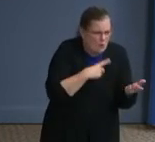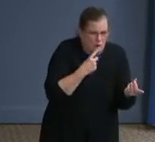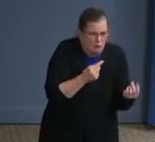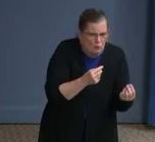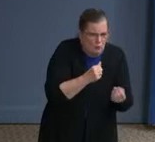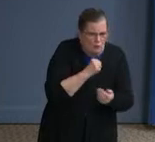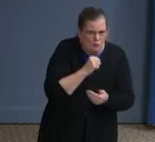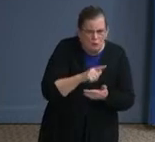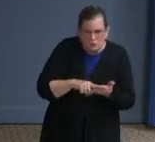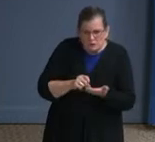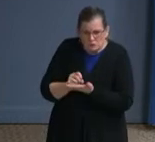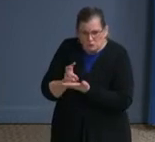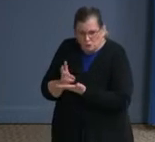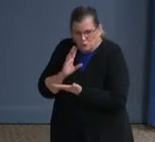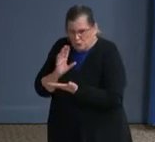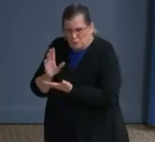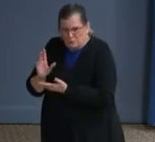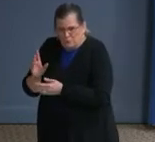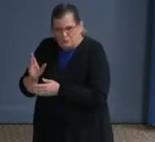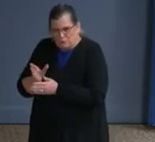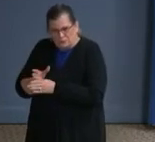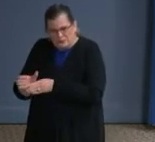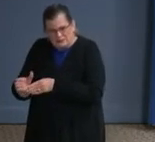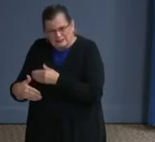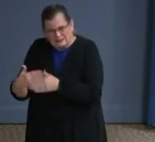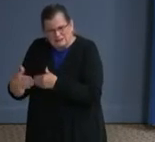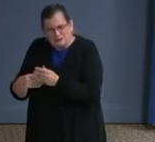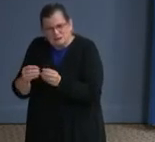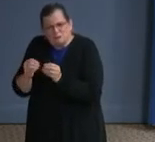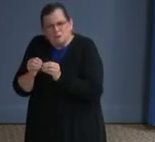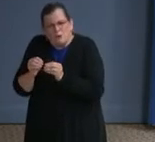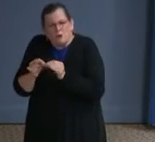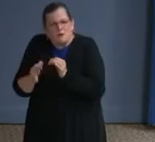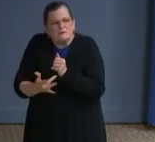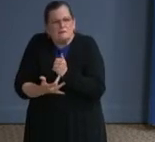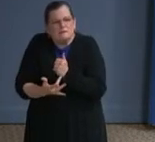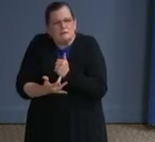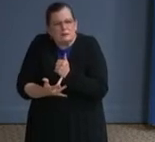processes are, and that this is technical to fix that, to be